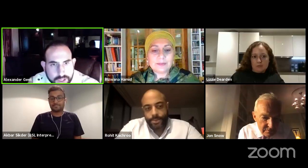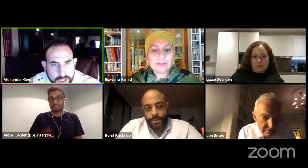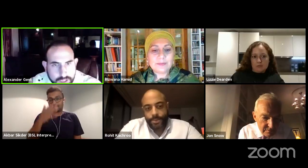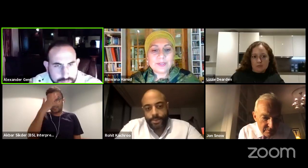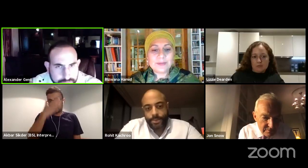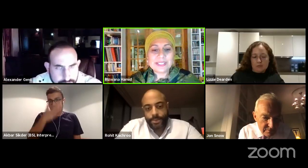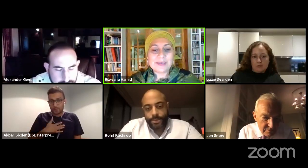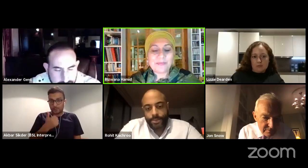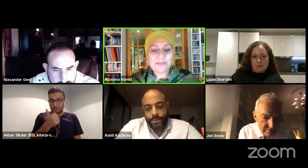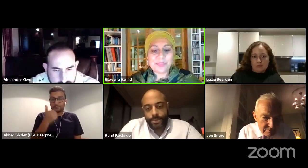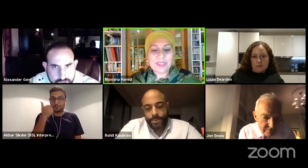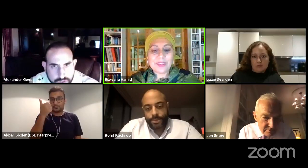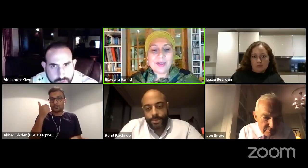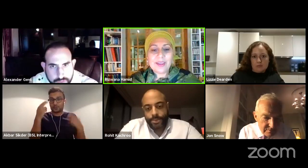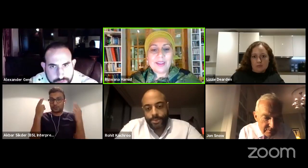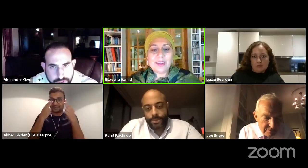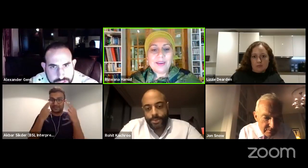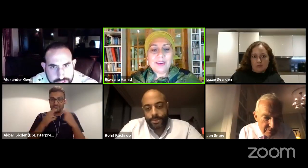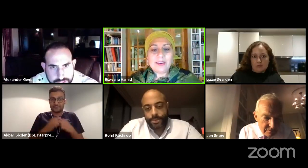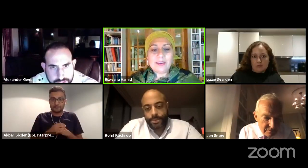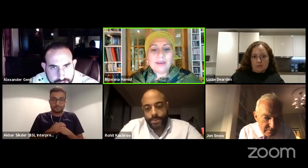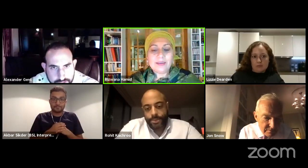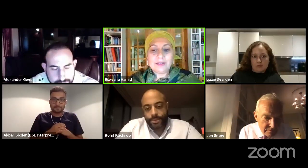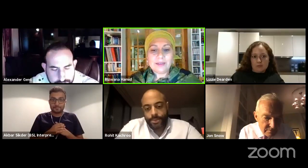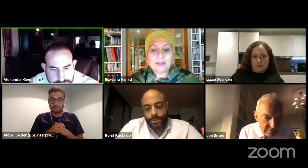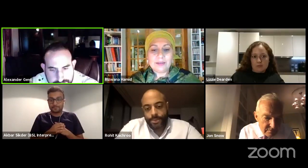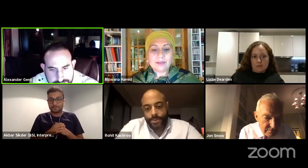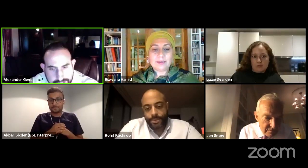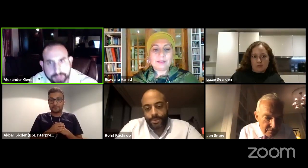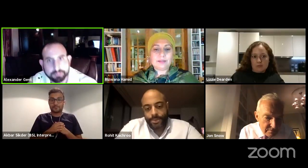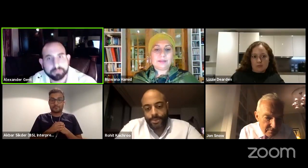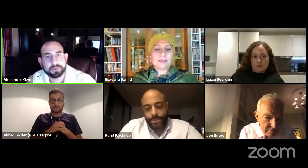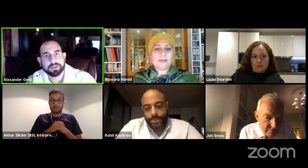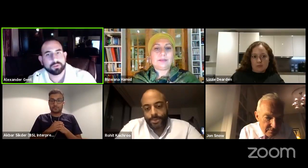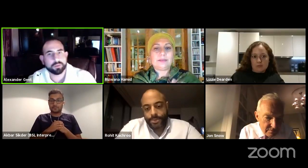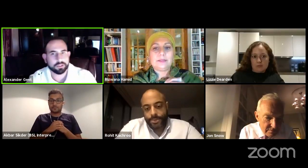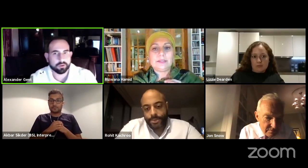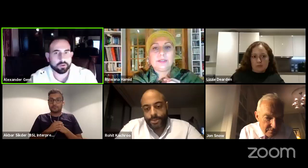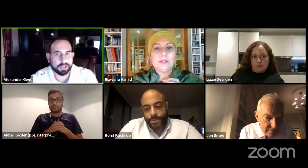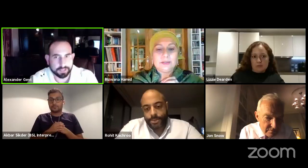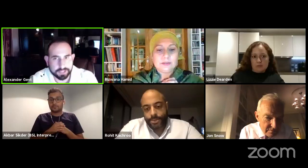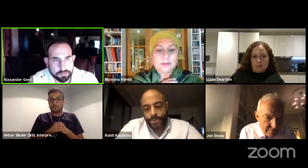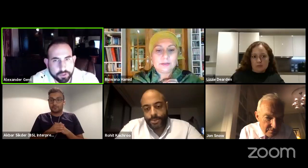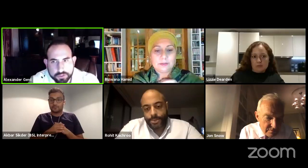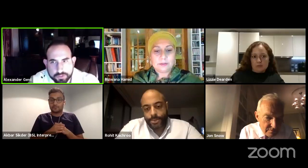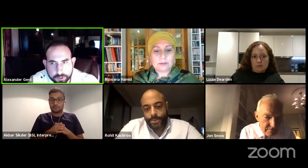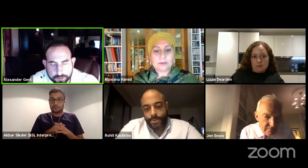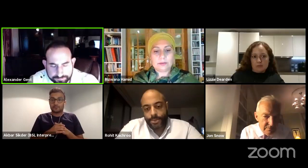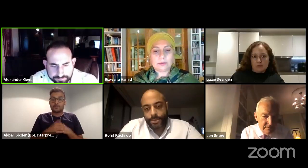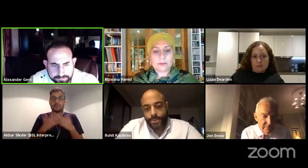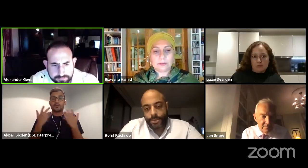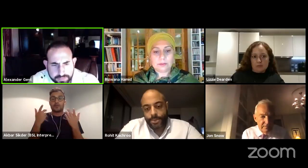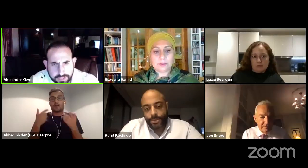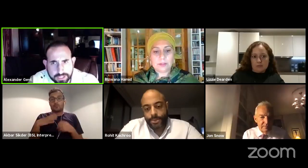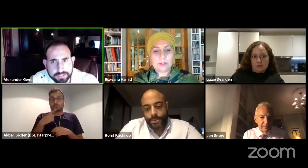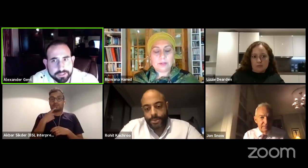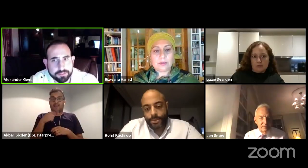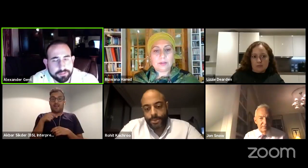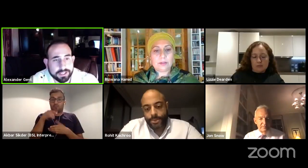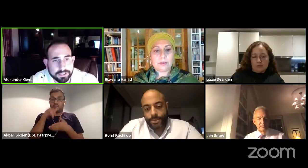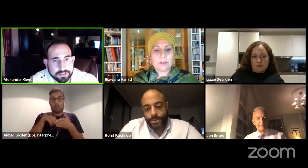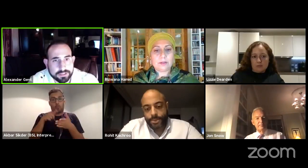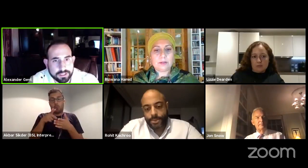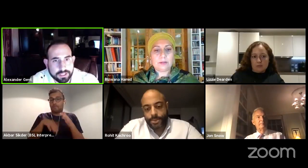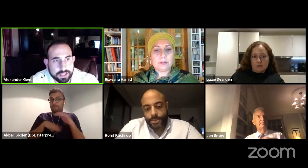all. Yeah, so firstly, I'd just like to say, NAMP, we wholeheartedly support this report. I